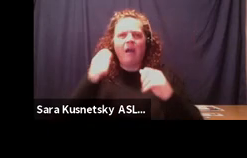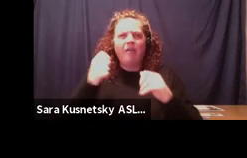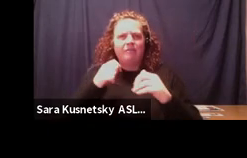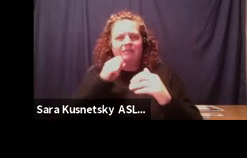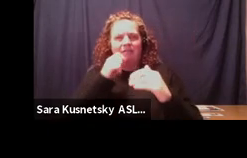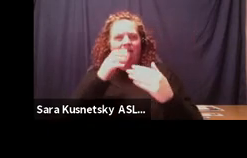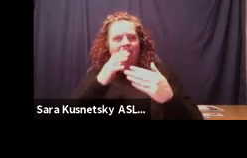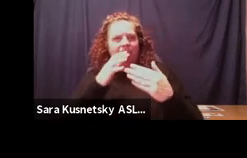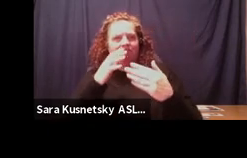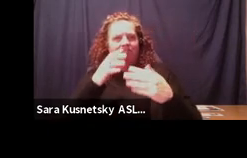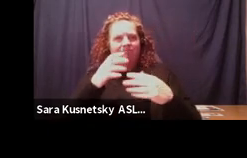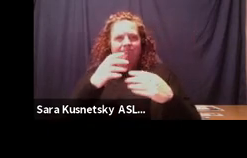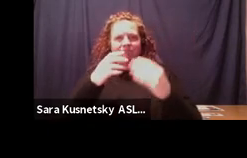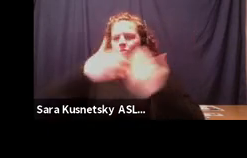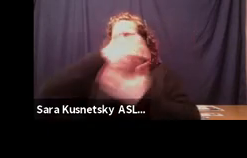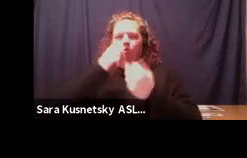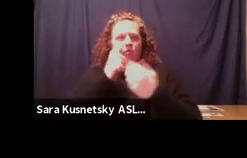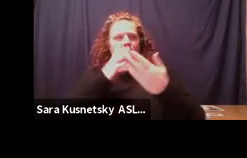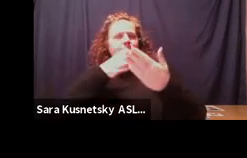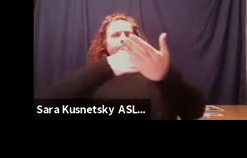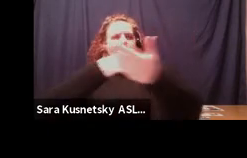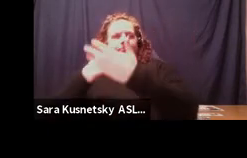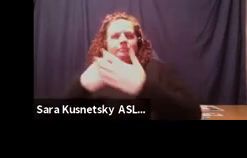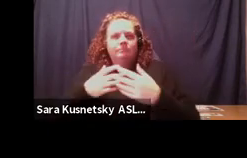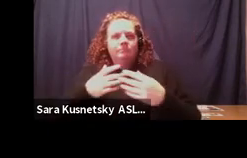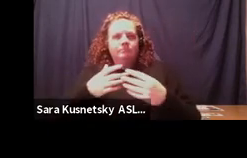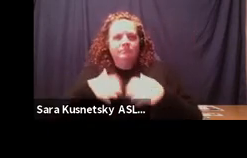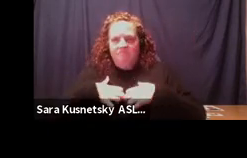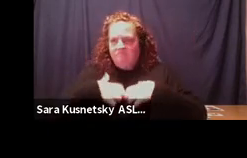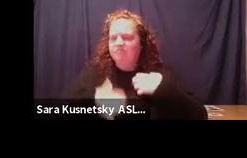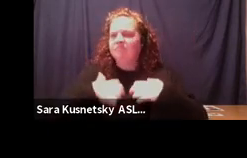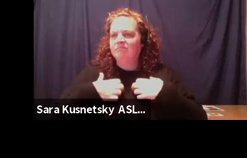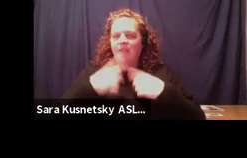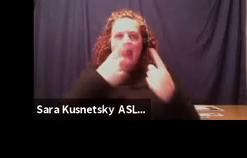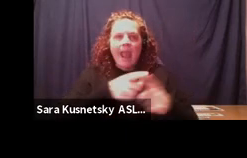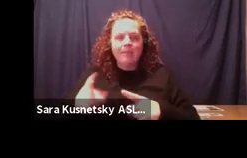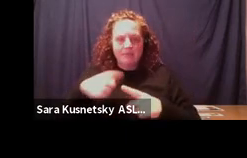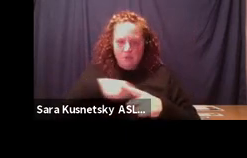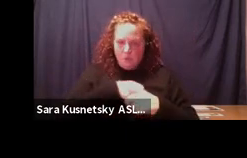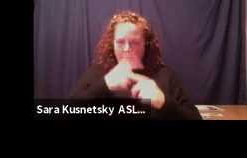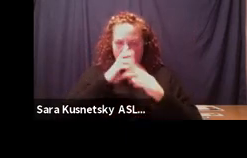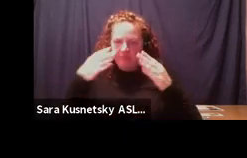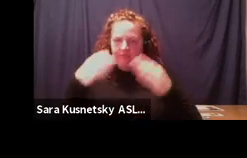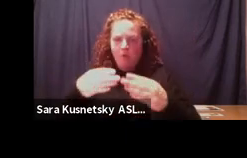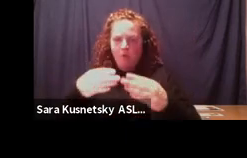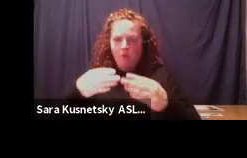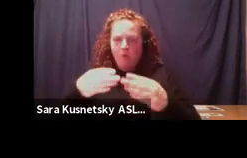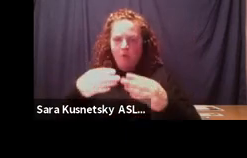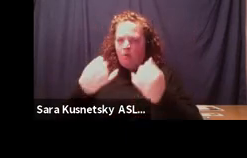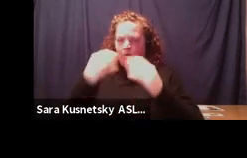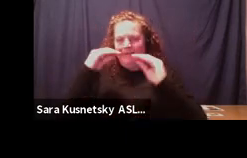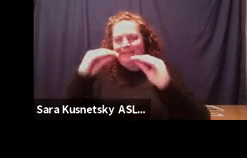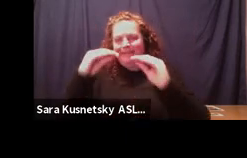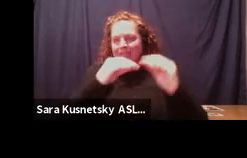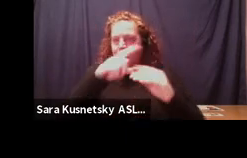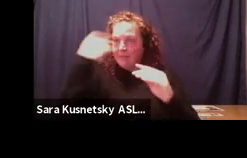Black people. This month, we celebrate Black excellence, teach and appreciate Black history, and continue working toward